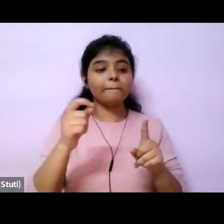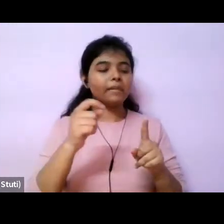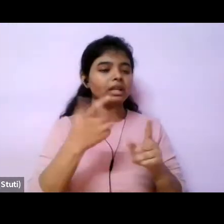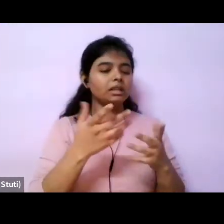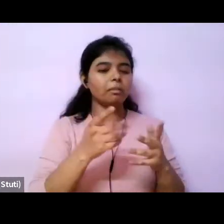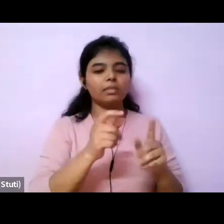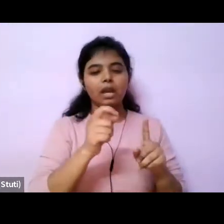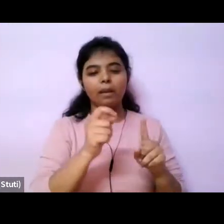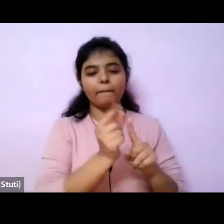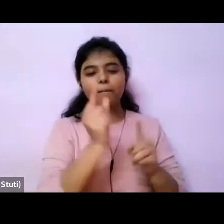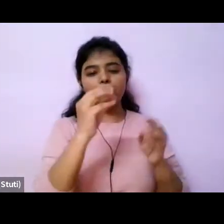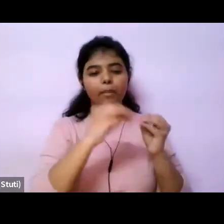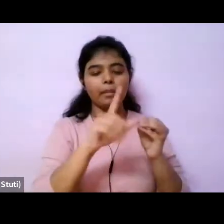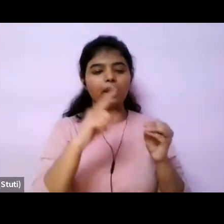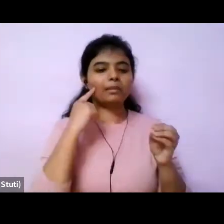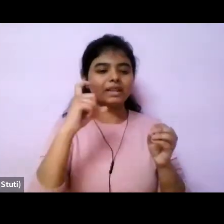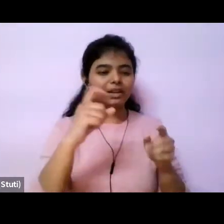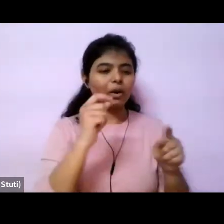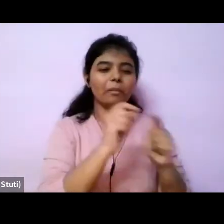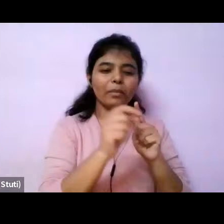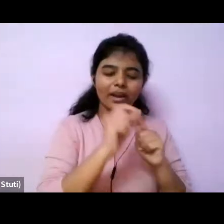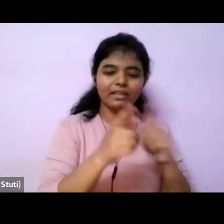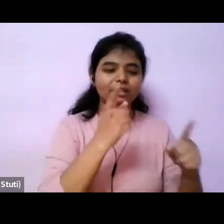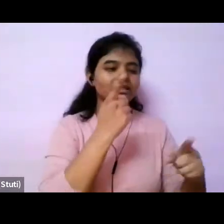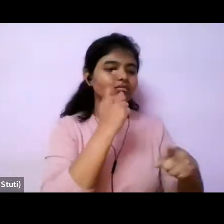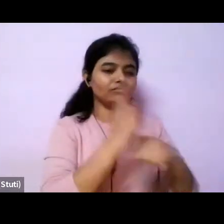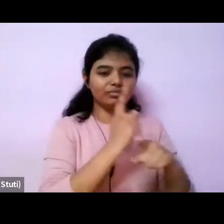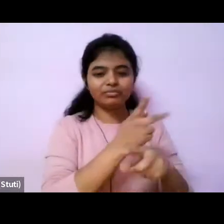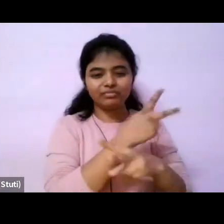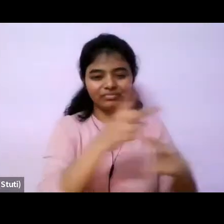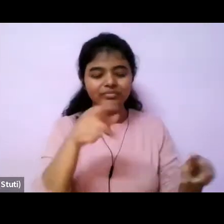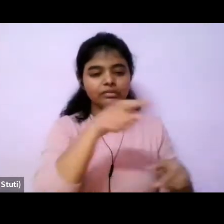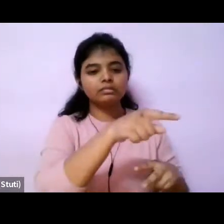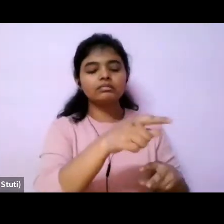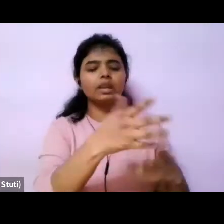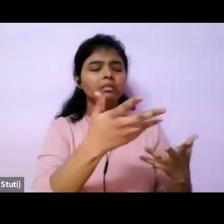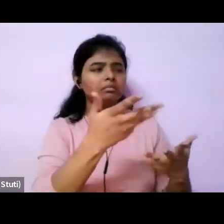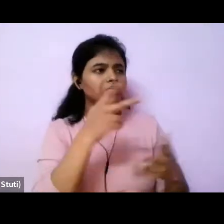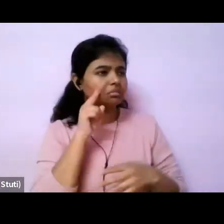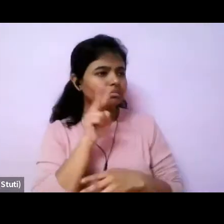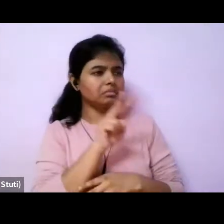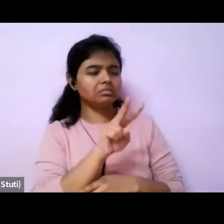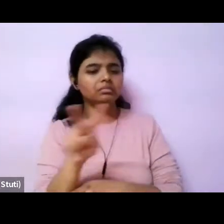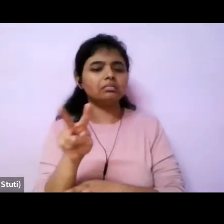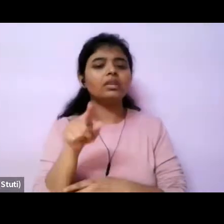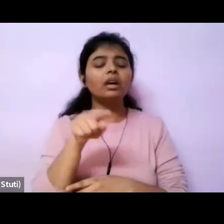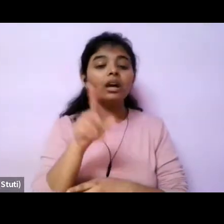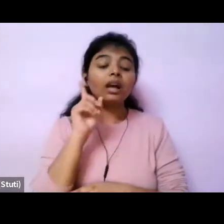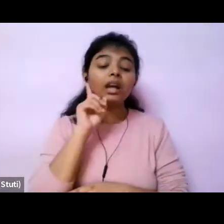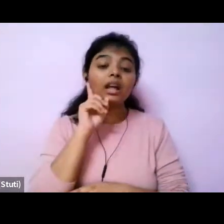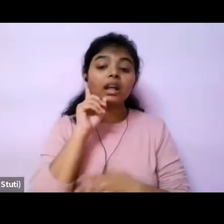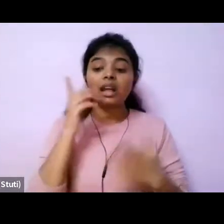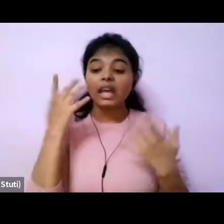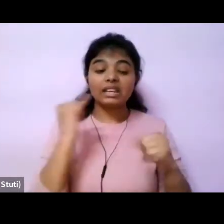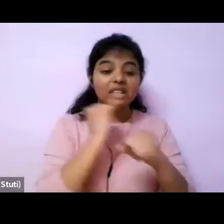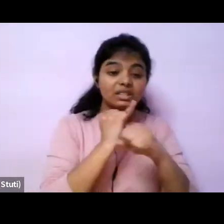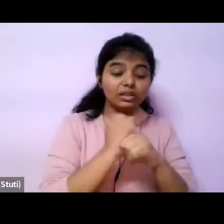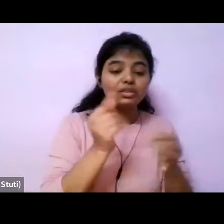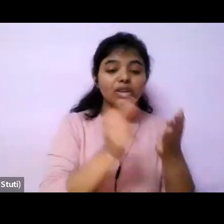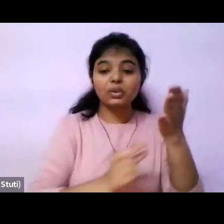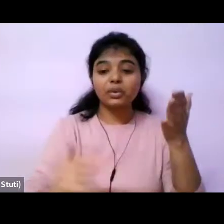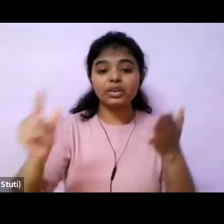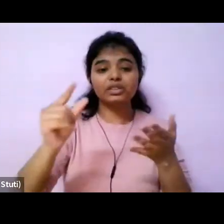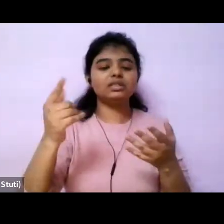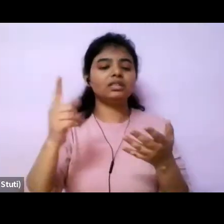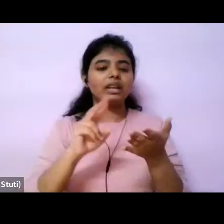the preponderance of oralism, citing it as an explanation for the minimal presence of deaf people in institutions of higher